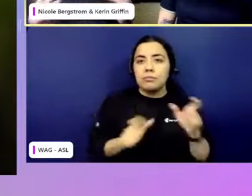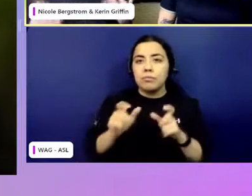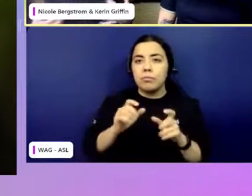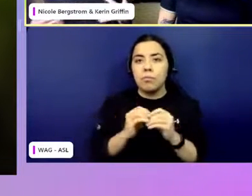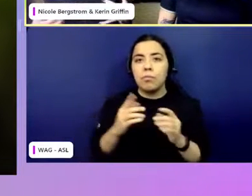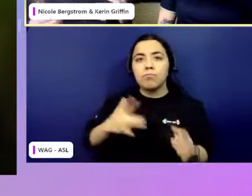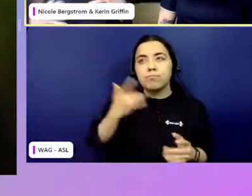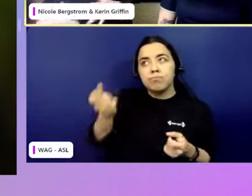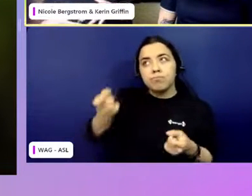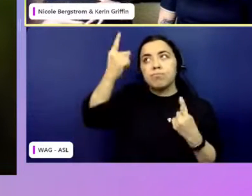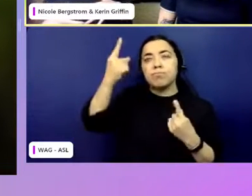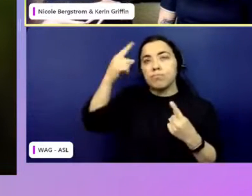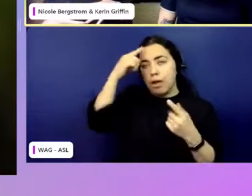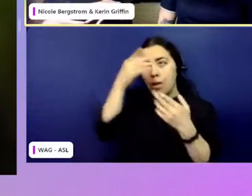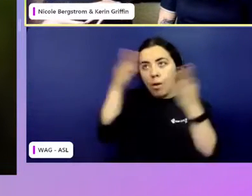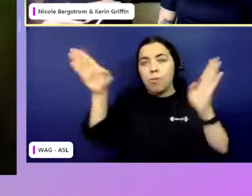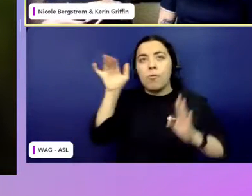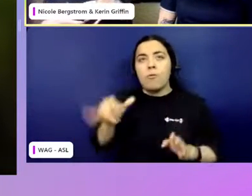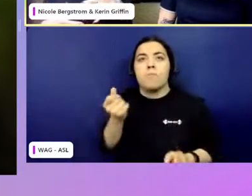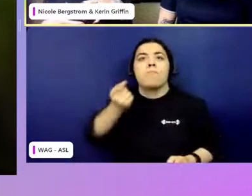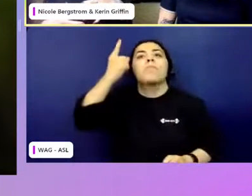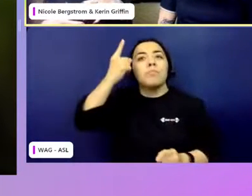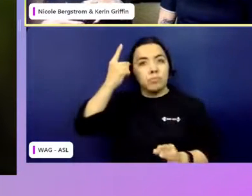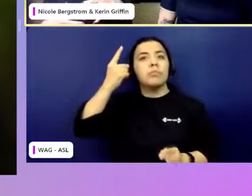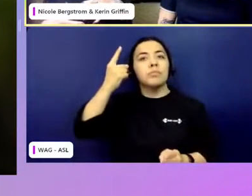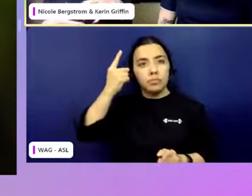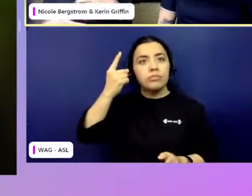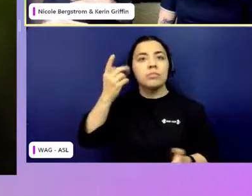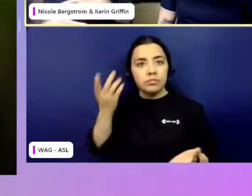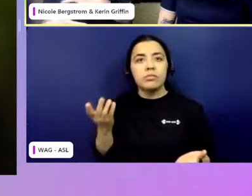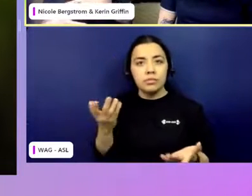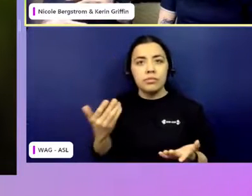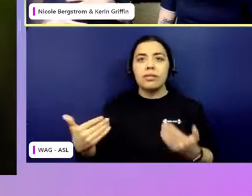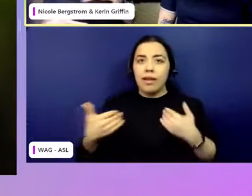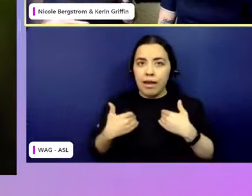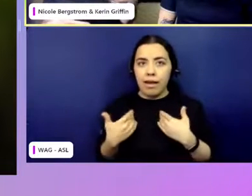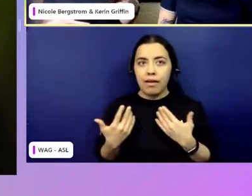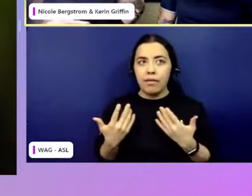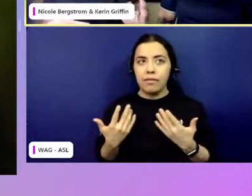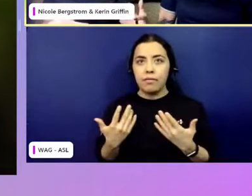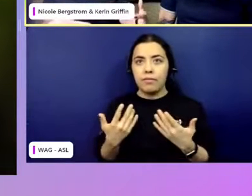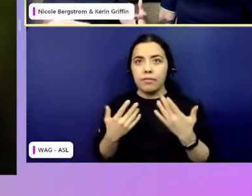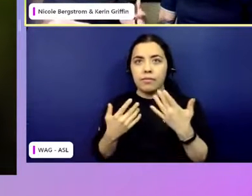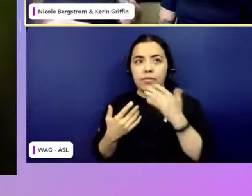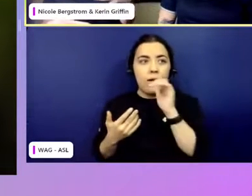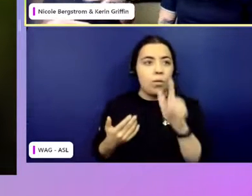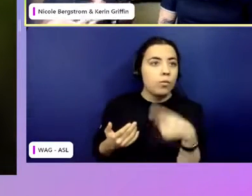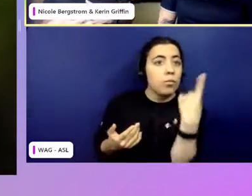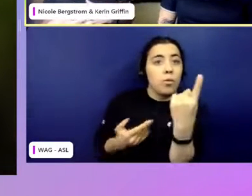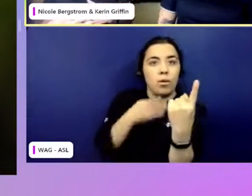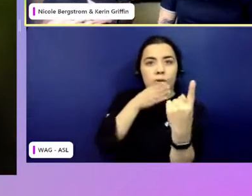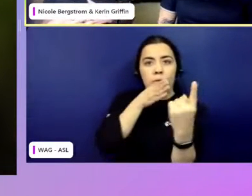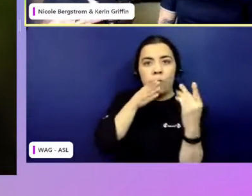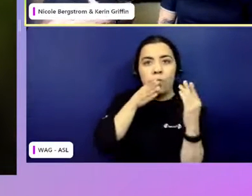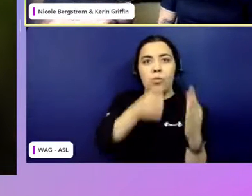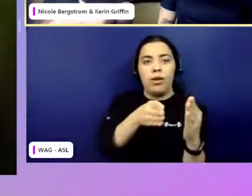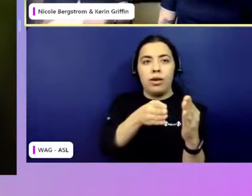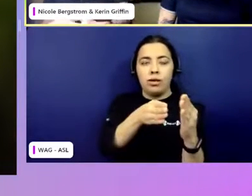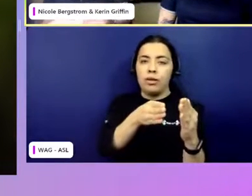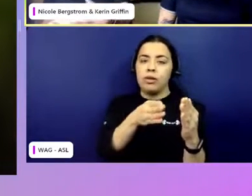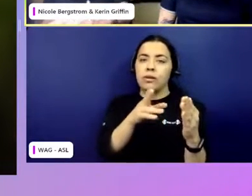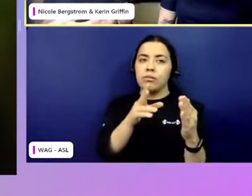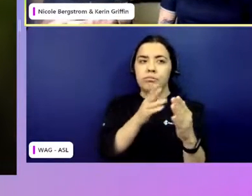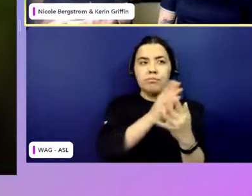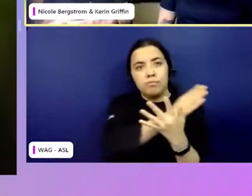opening people's mind to really understand that there isn't just one way in which